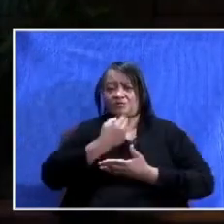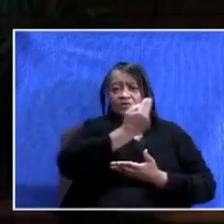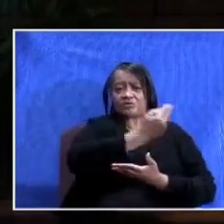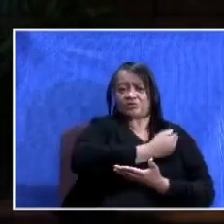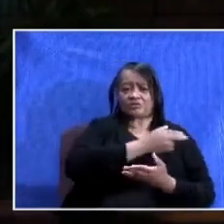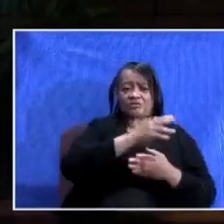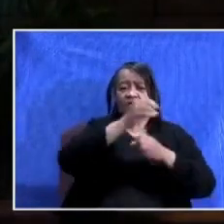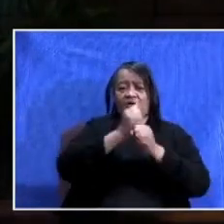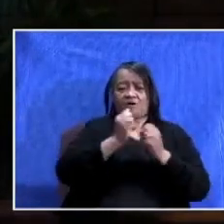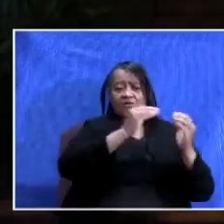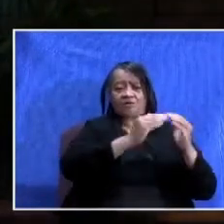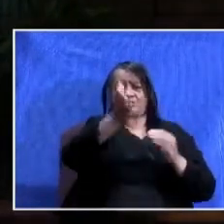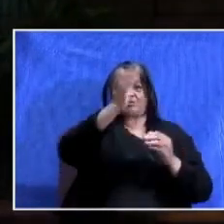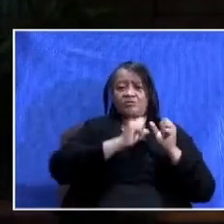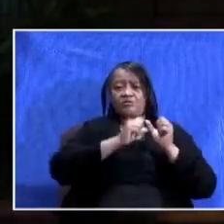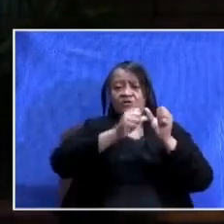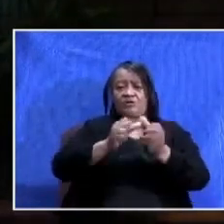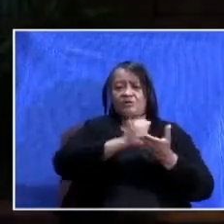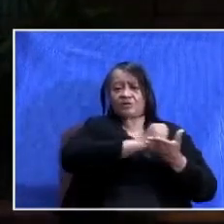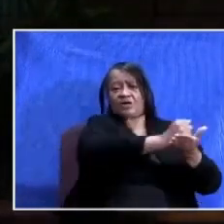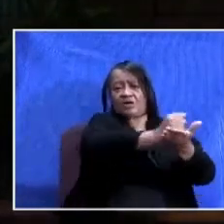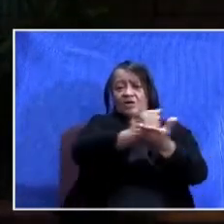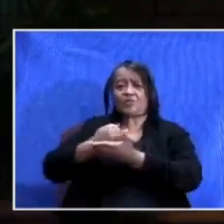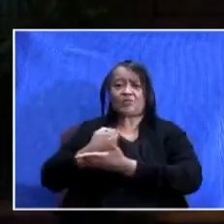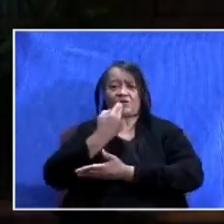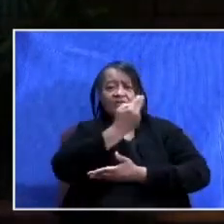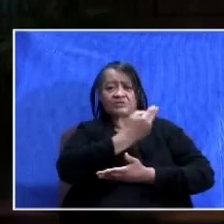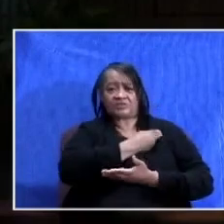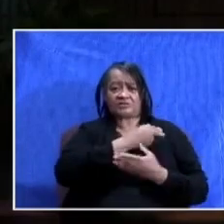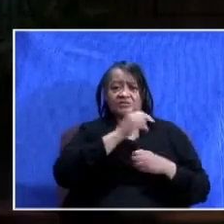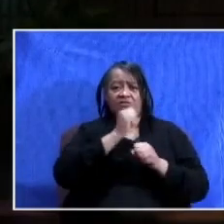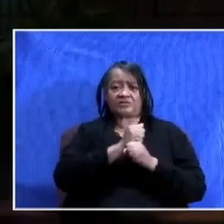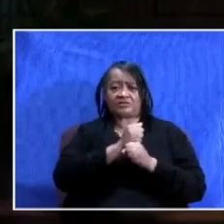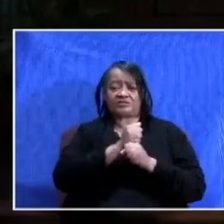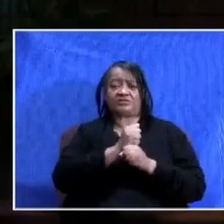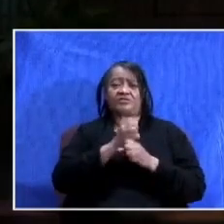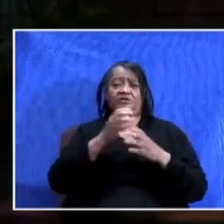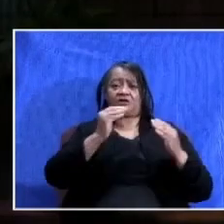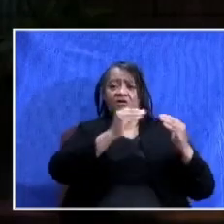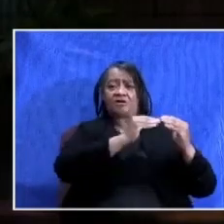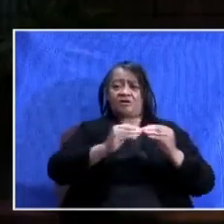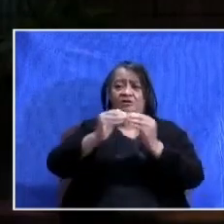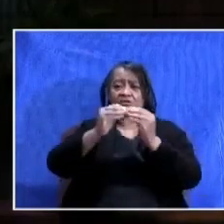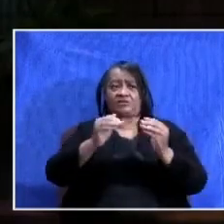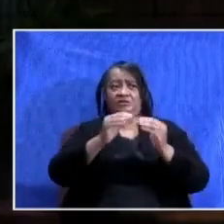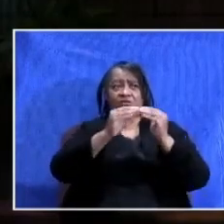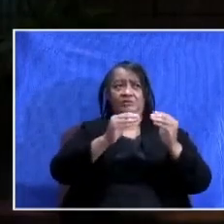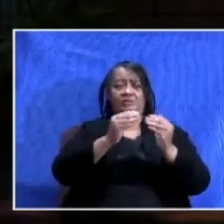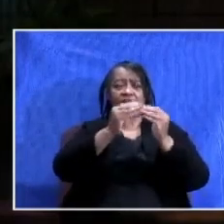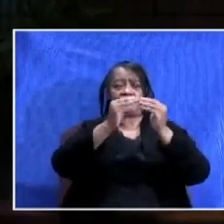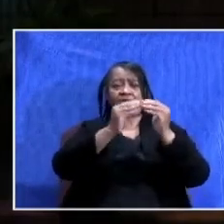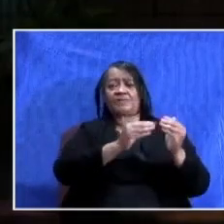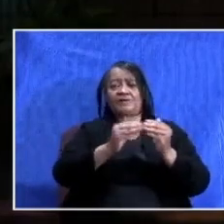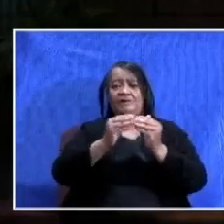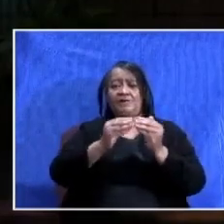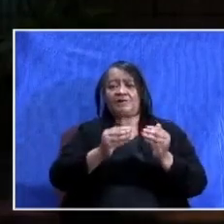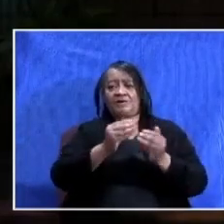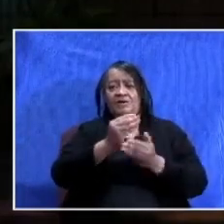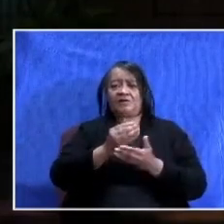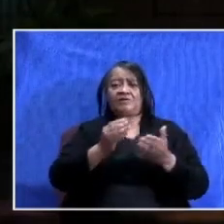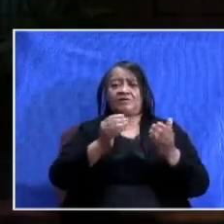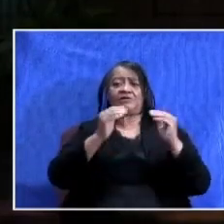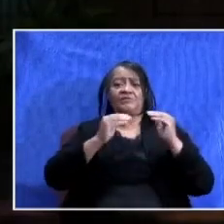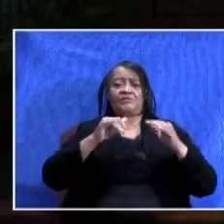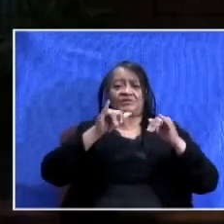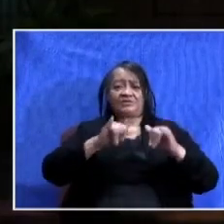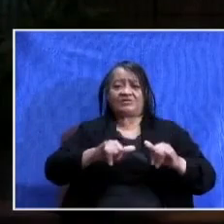get justice, and God will continue to help us to get justice. And as the choir sung, stay in the